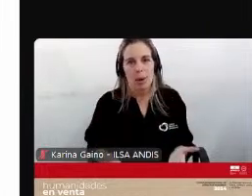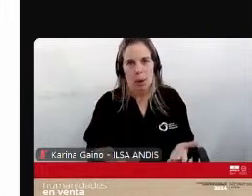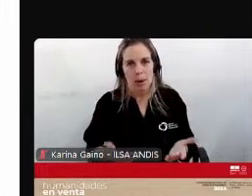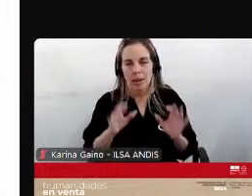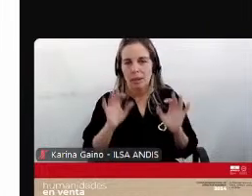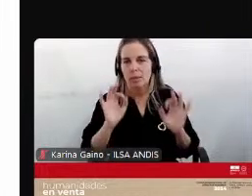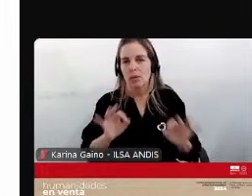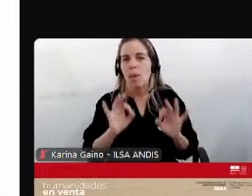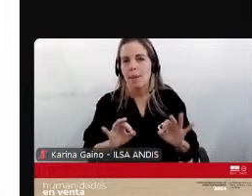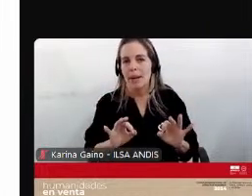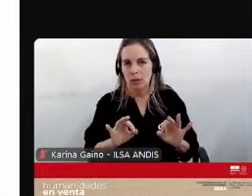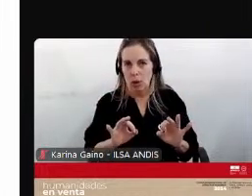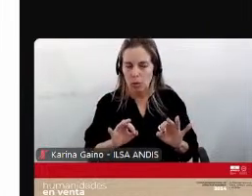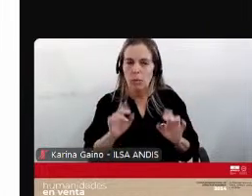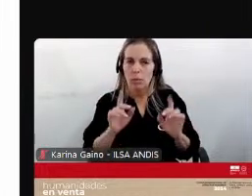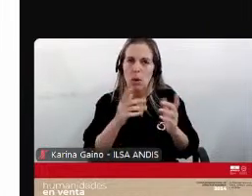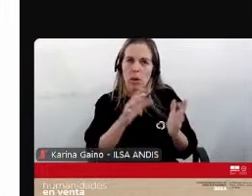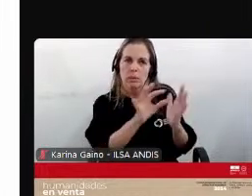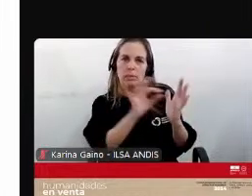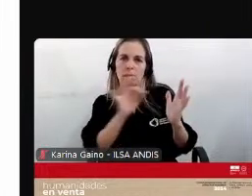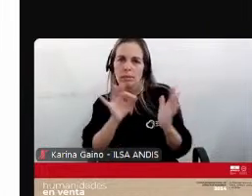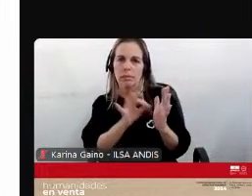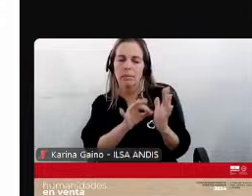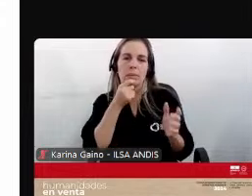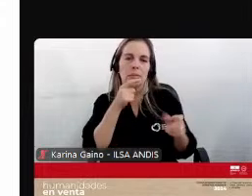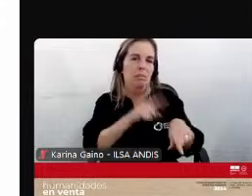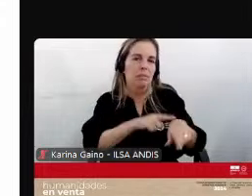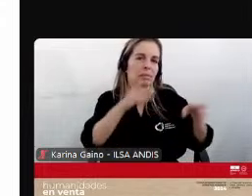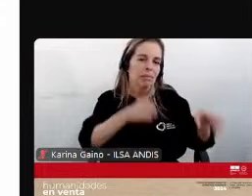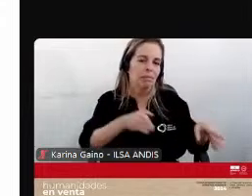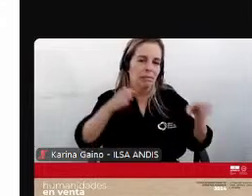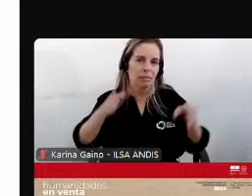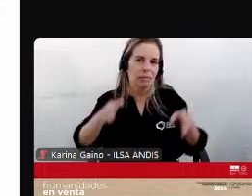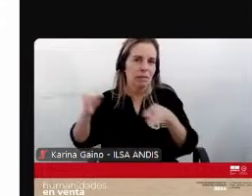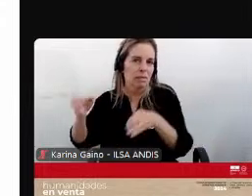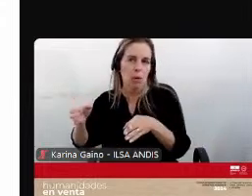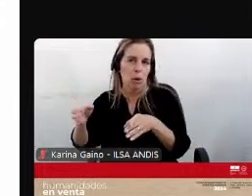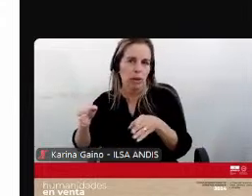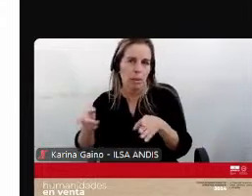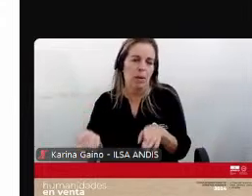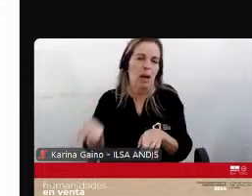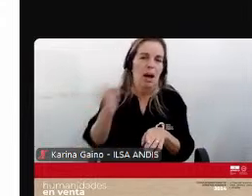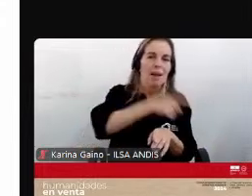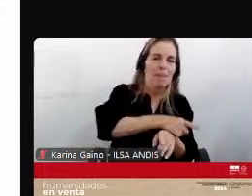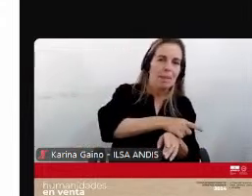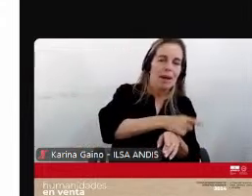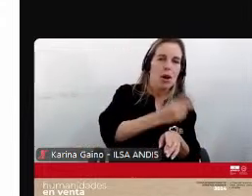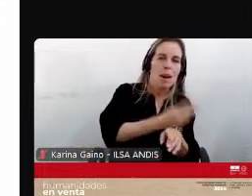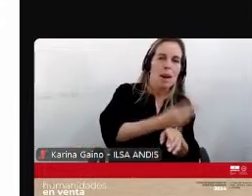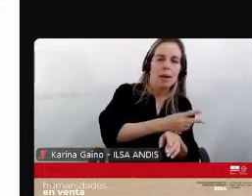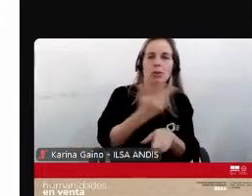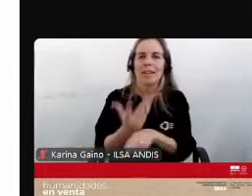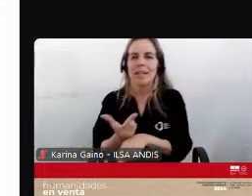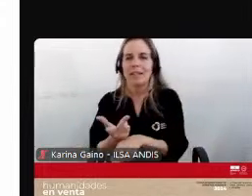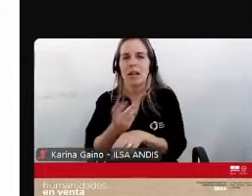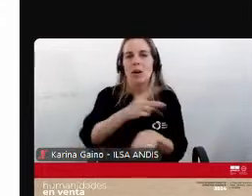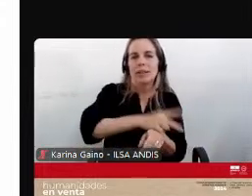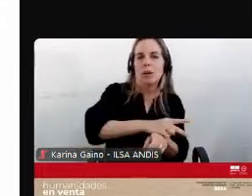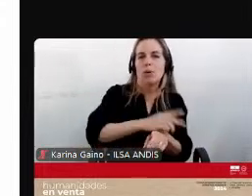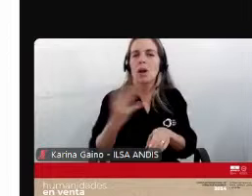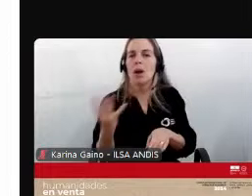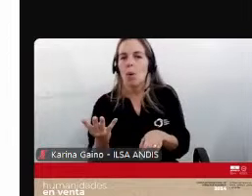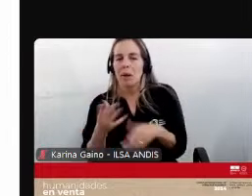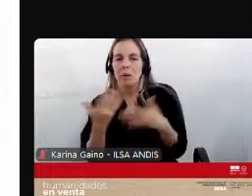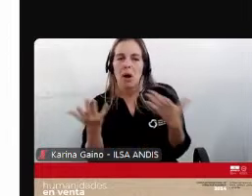of indicators. Sometimes we see indicators appear or disappear. For example, for the 2012